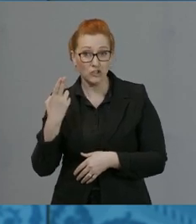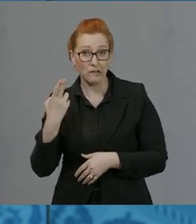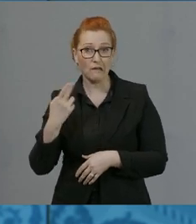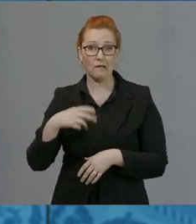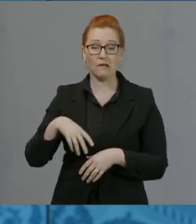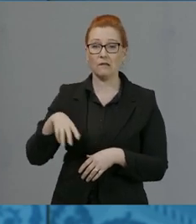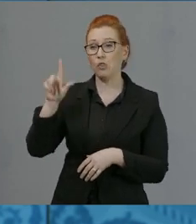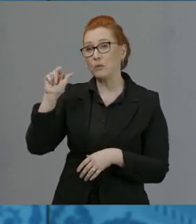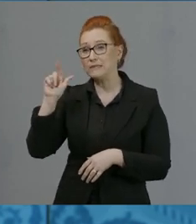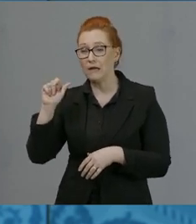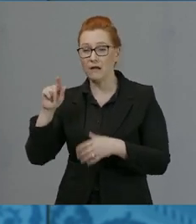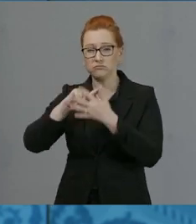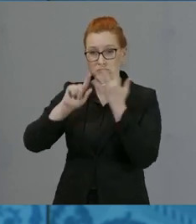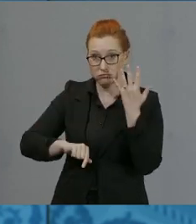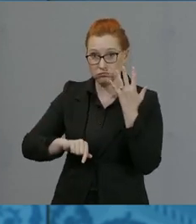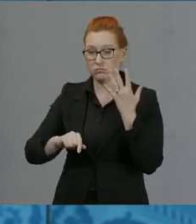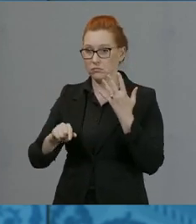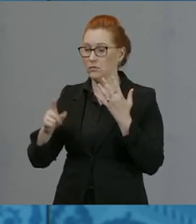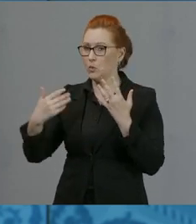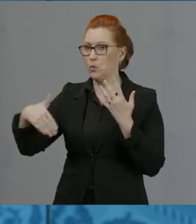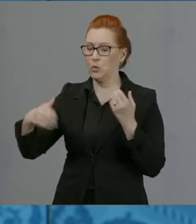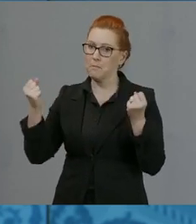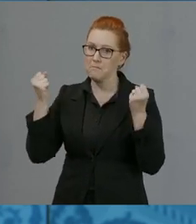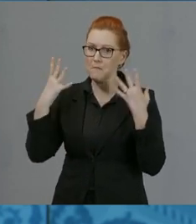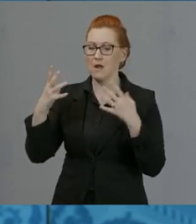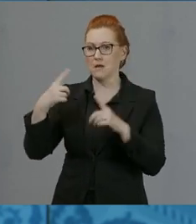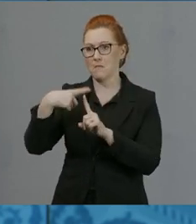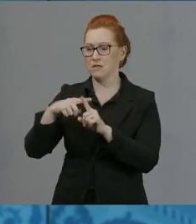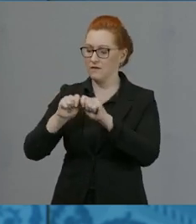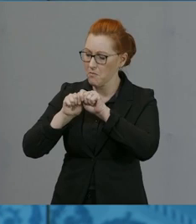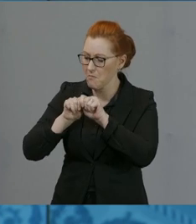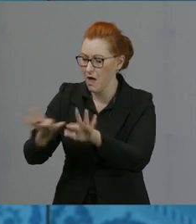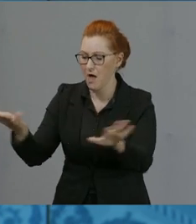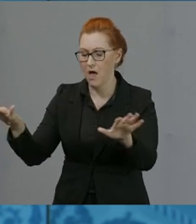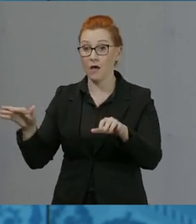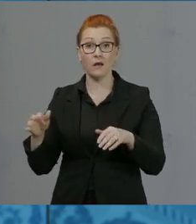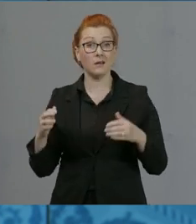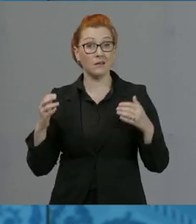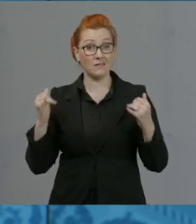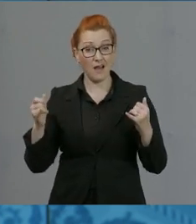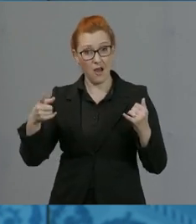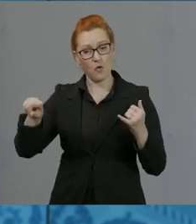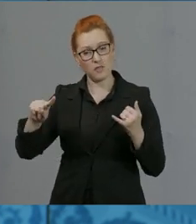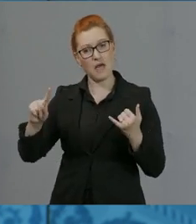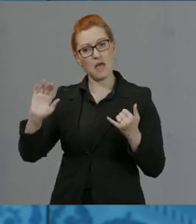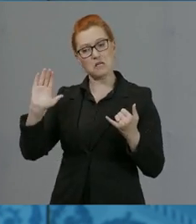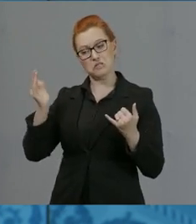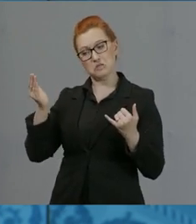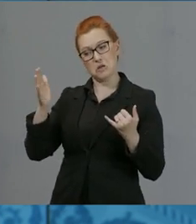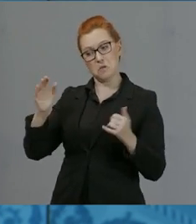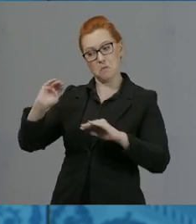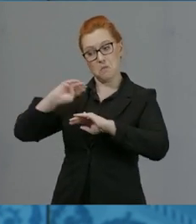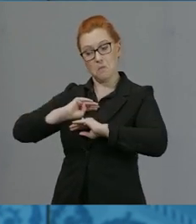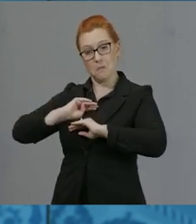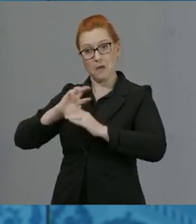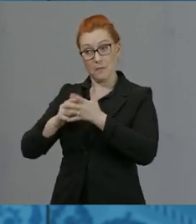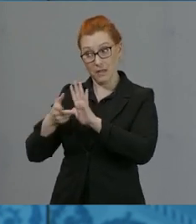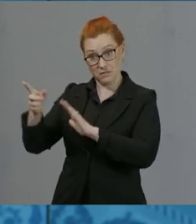Baton Rouge. Now that our supply chains are catching up, we want to ramp up that testing,